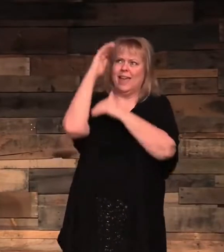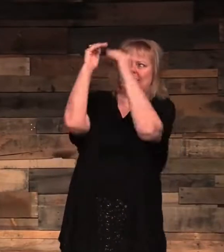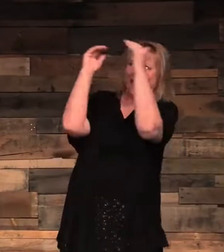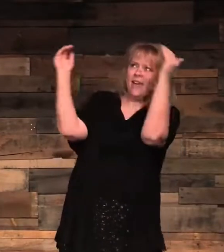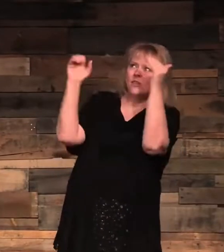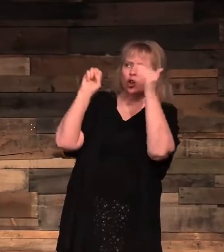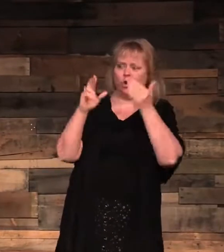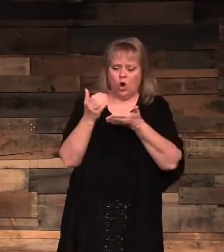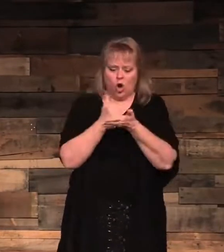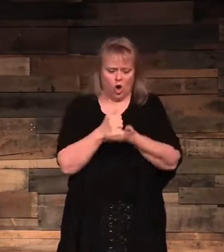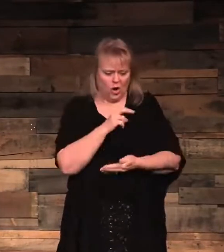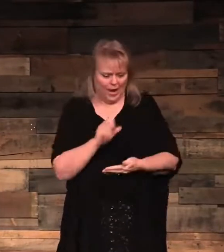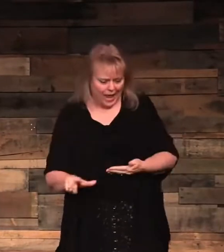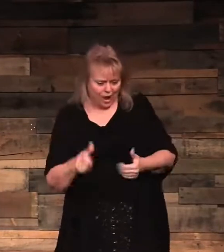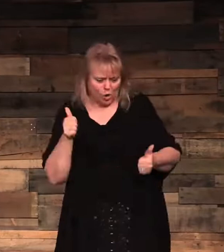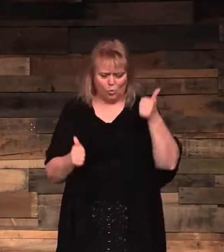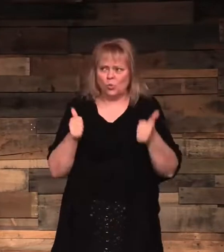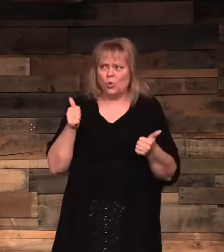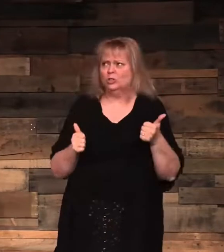I died.